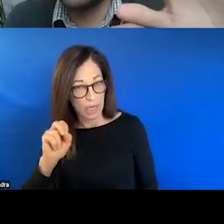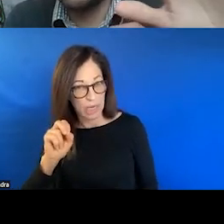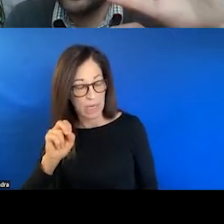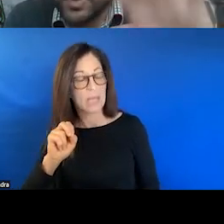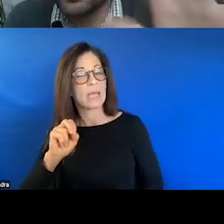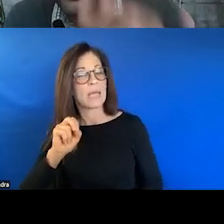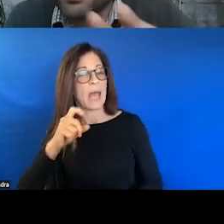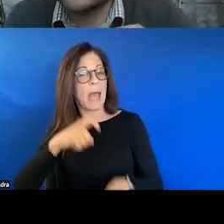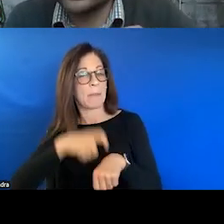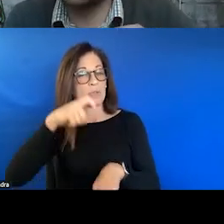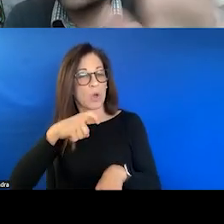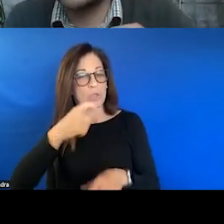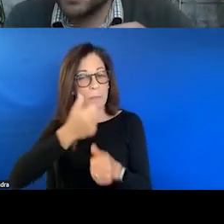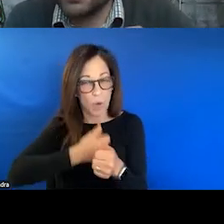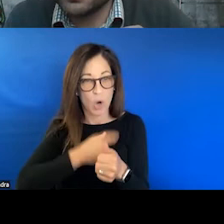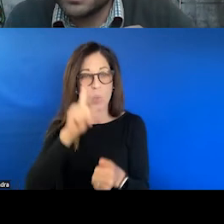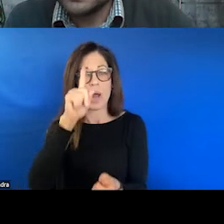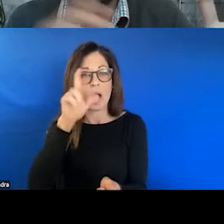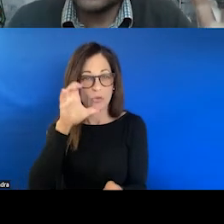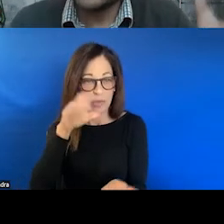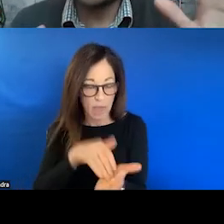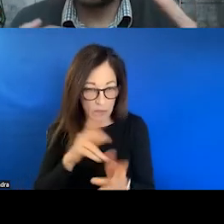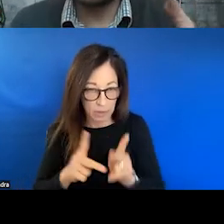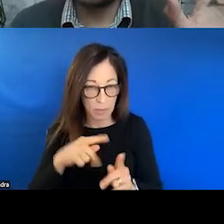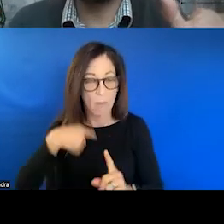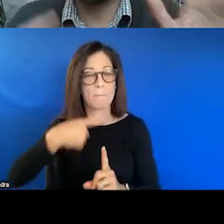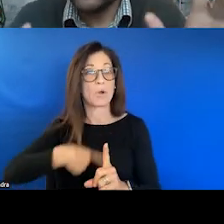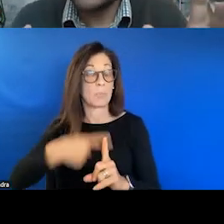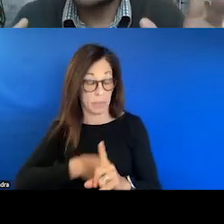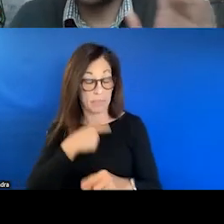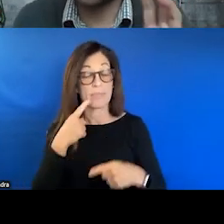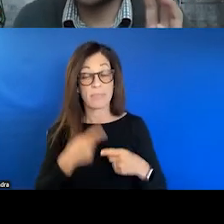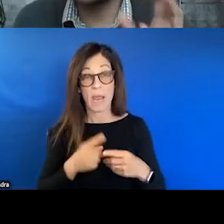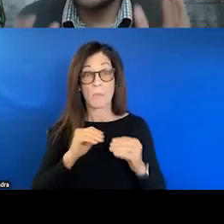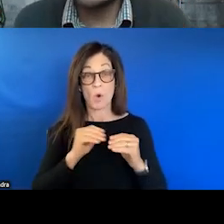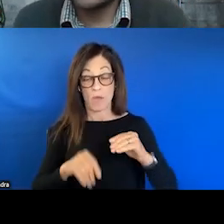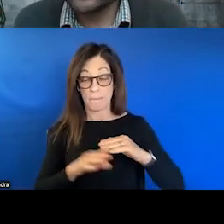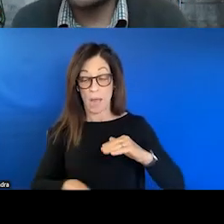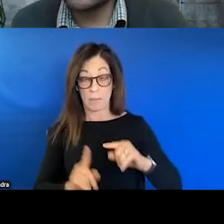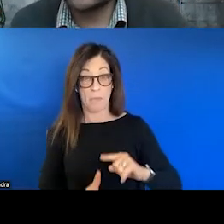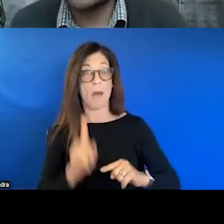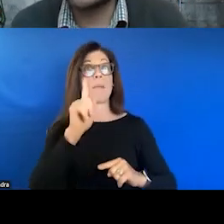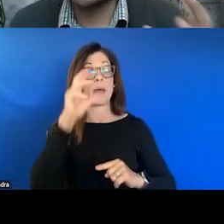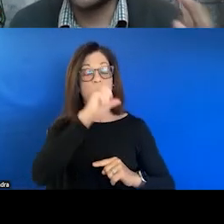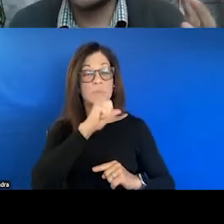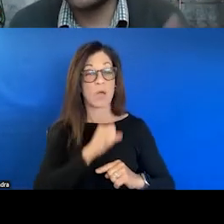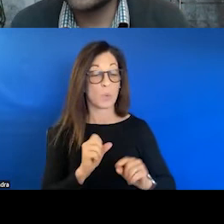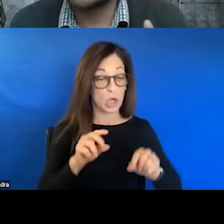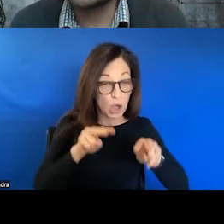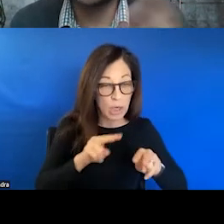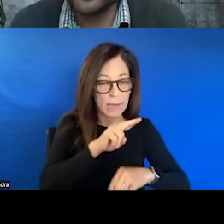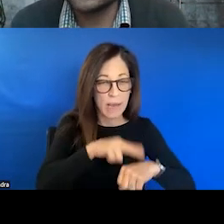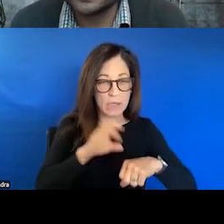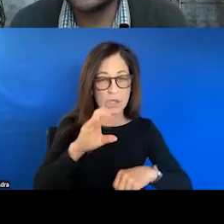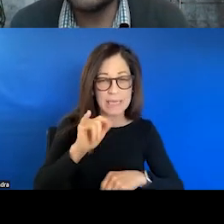episodes per 100,000 individuals per month. And then we did more of a bottom-up estimate, which is we looked at national claims data. So a lot of